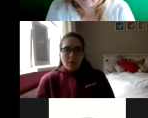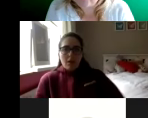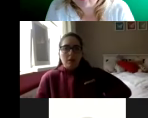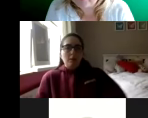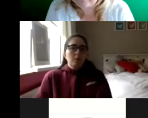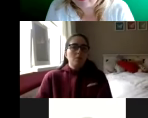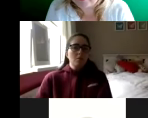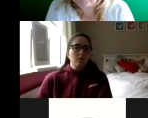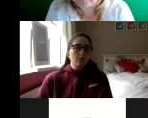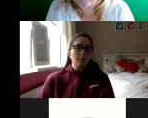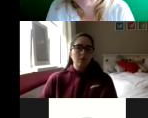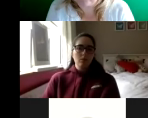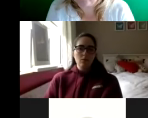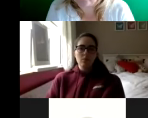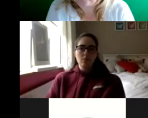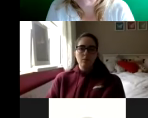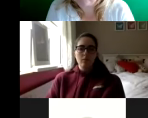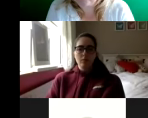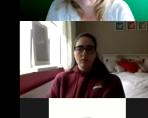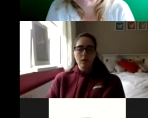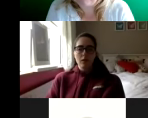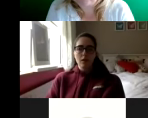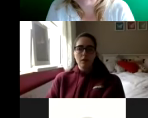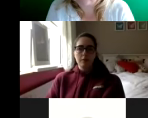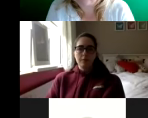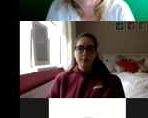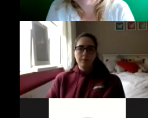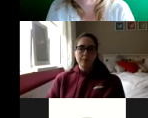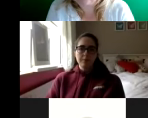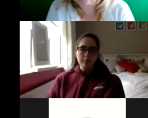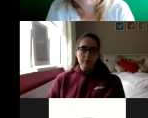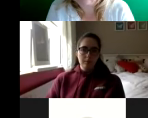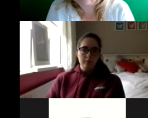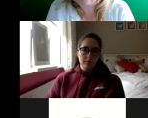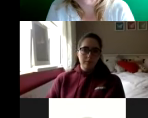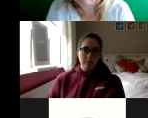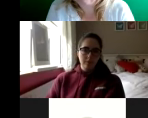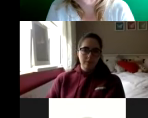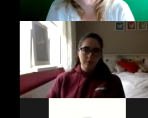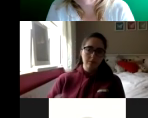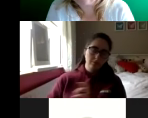these. Have you talked about this with Sarah before? Frames and scripts.